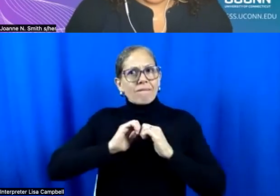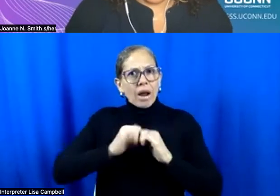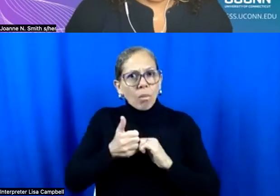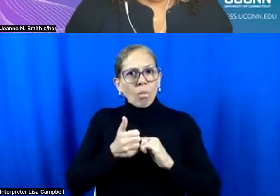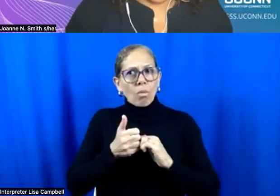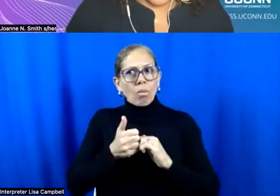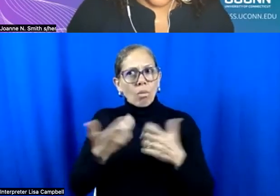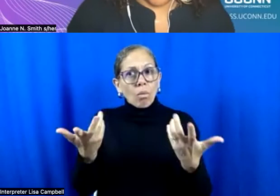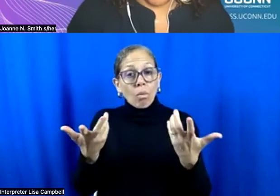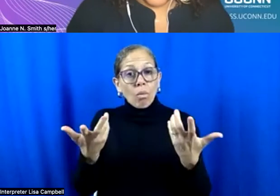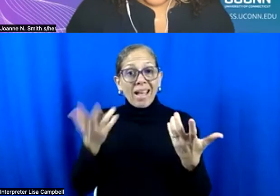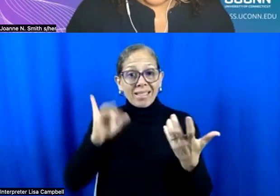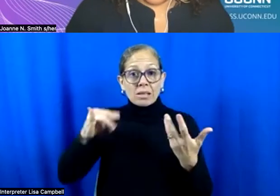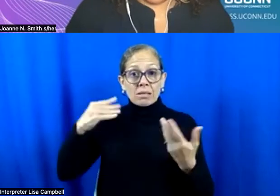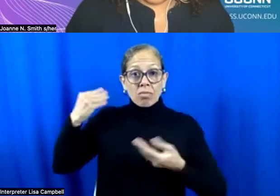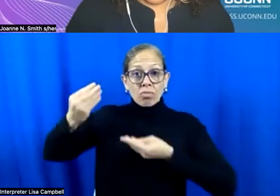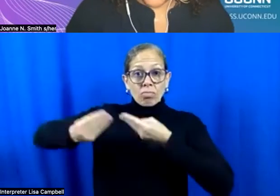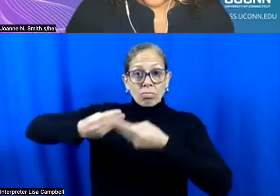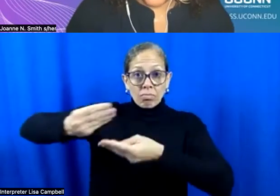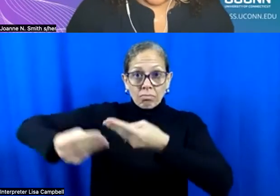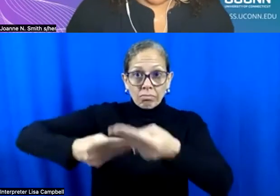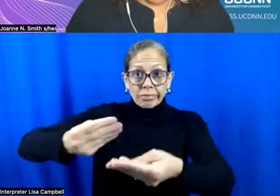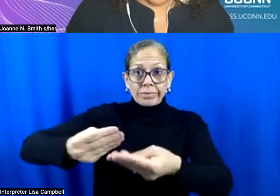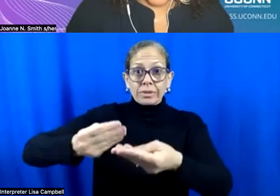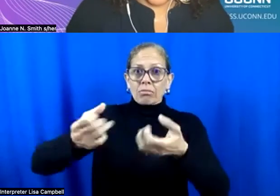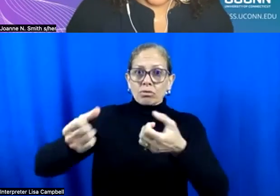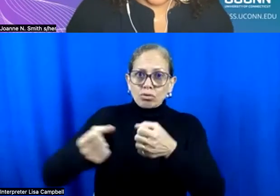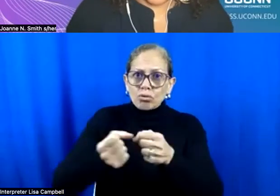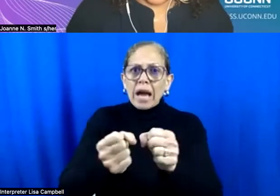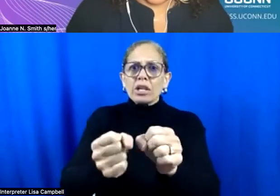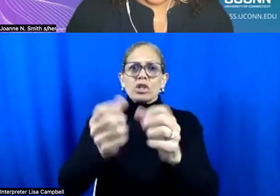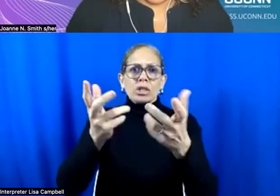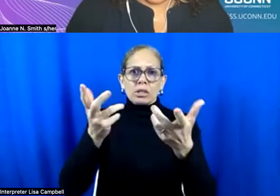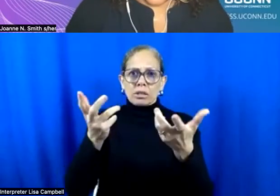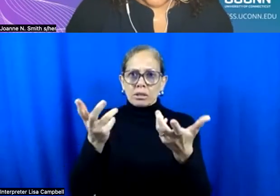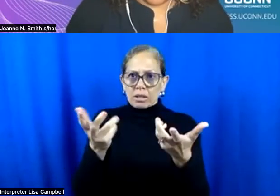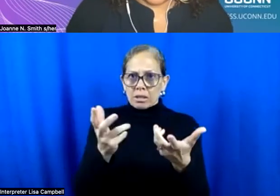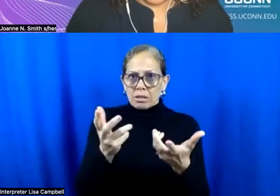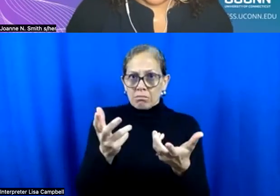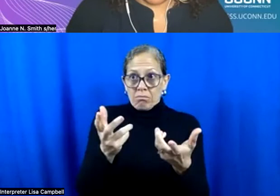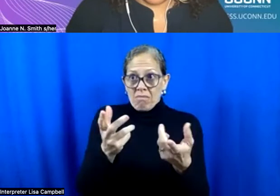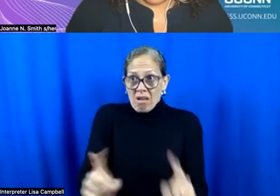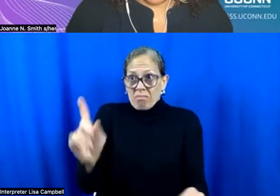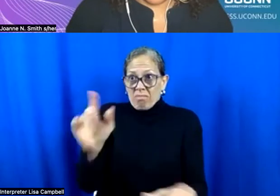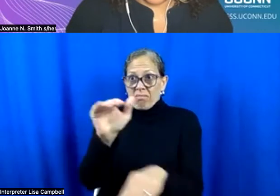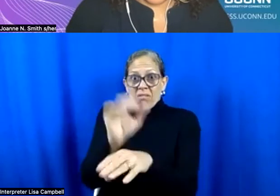know, it's a legacy of strategy and Black brilliance, that it didn't just happen,